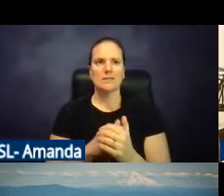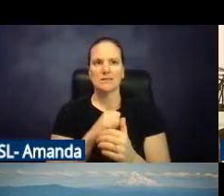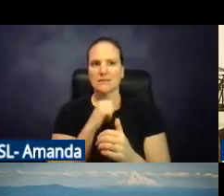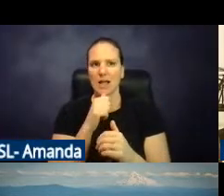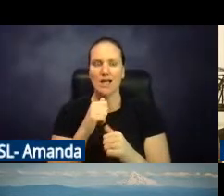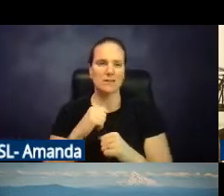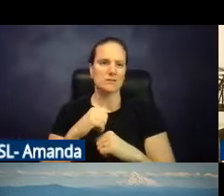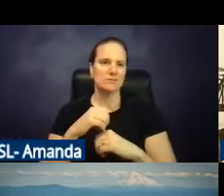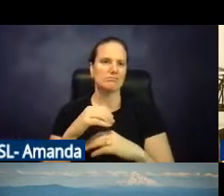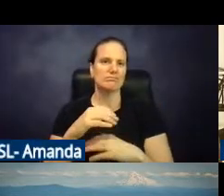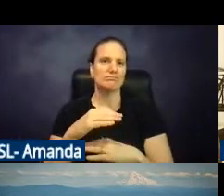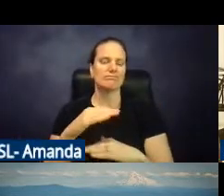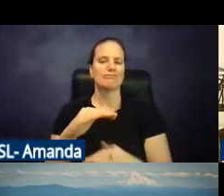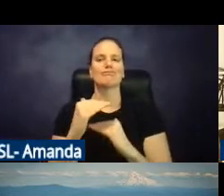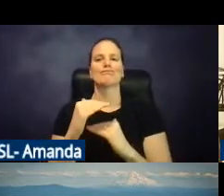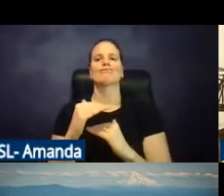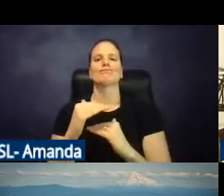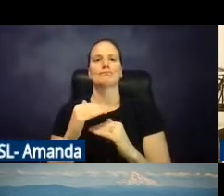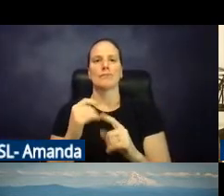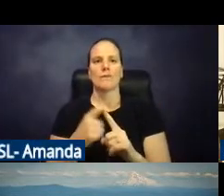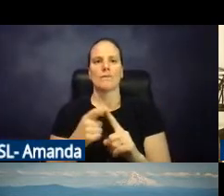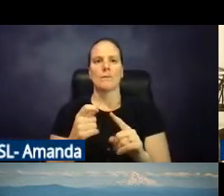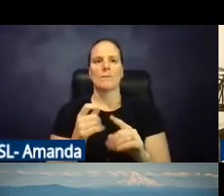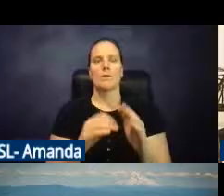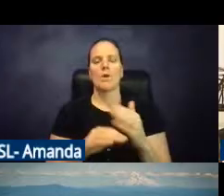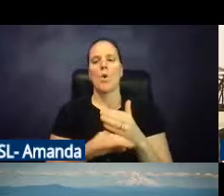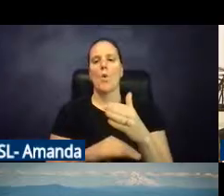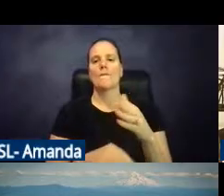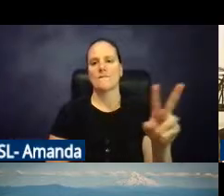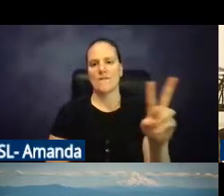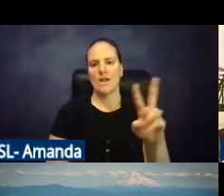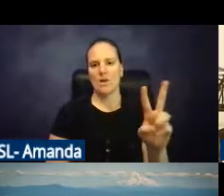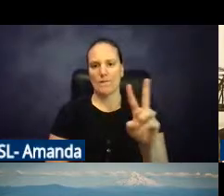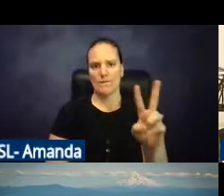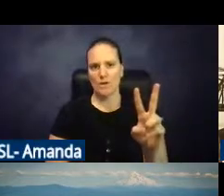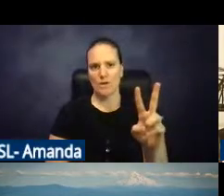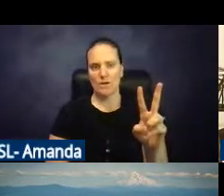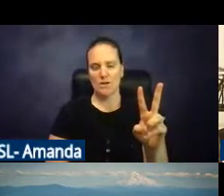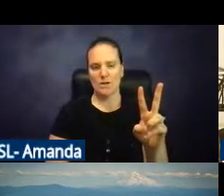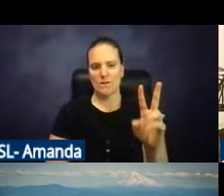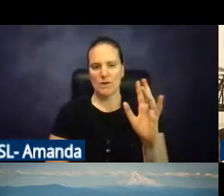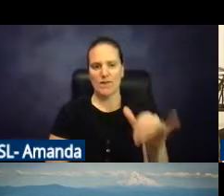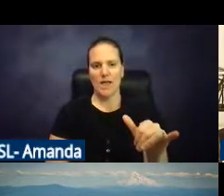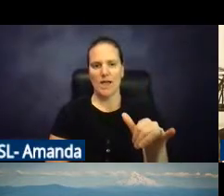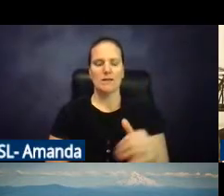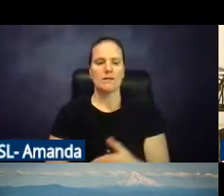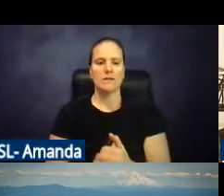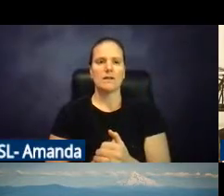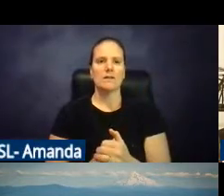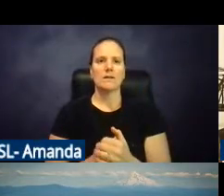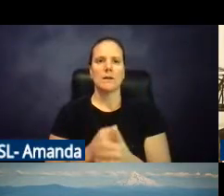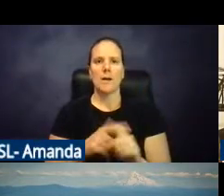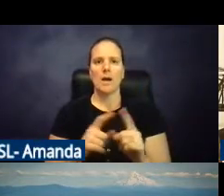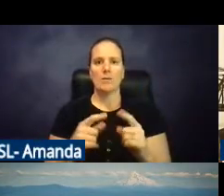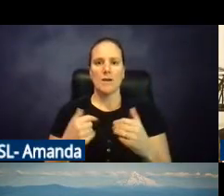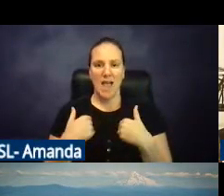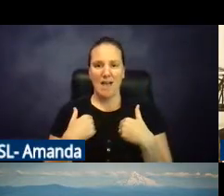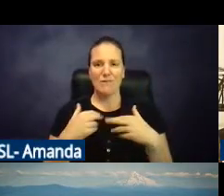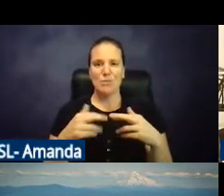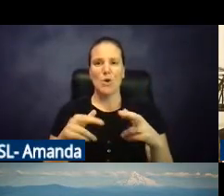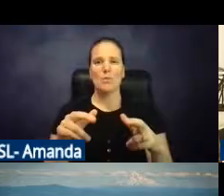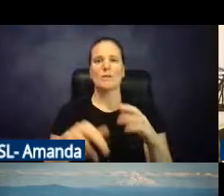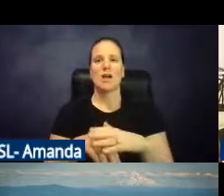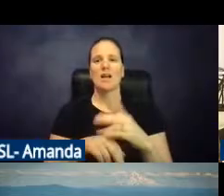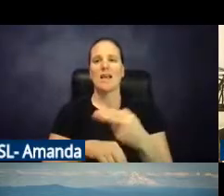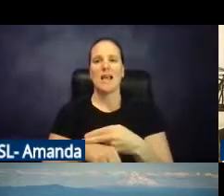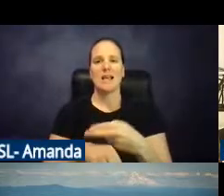the getting over the Vancouver BNSF, but it is constrained when we have the roadways that are on Hayden Island. So we still